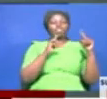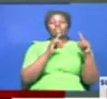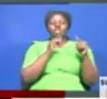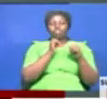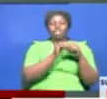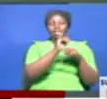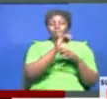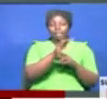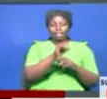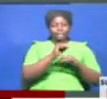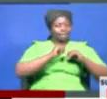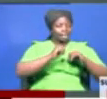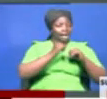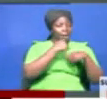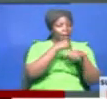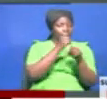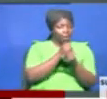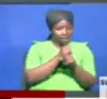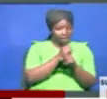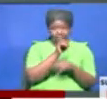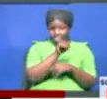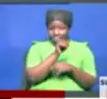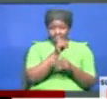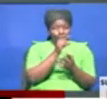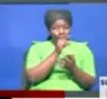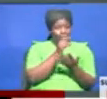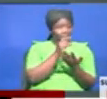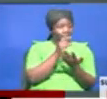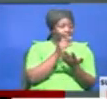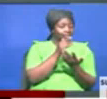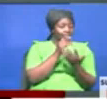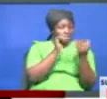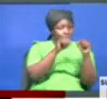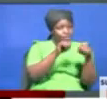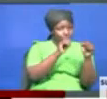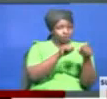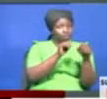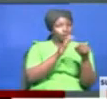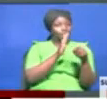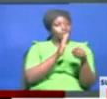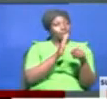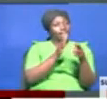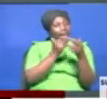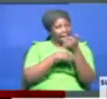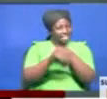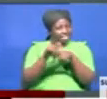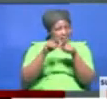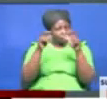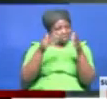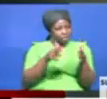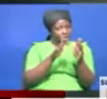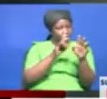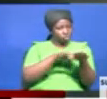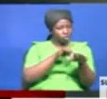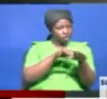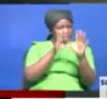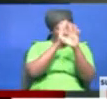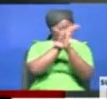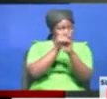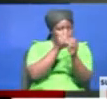Wafula Chebukati made, is it going to play a major role in the presidential petition? Is it